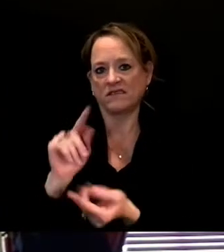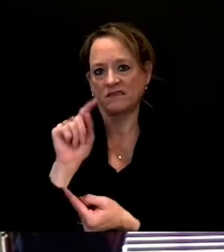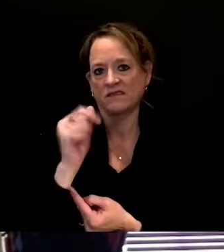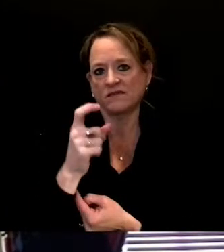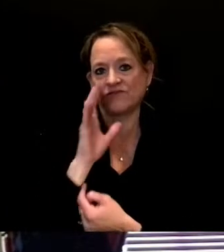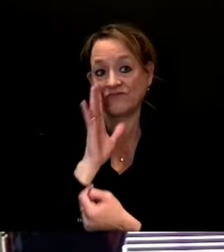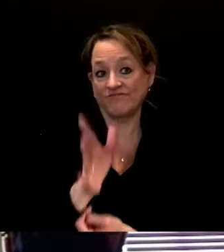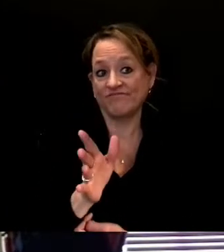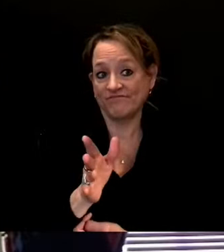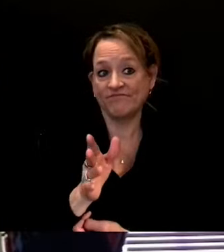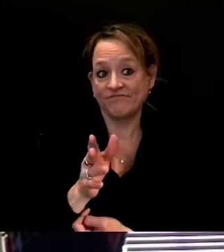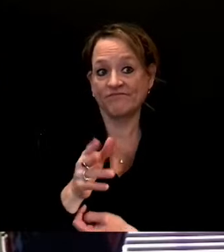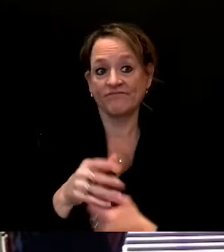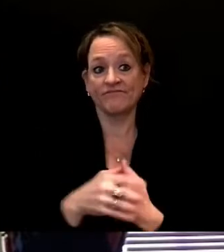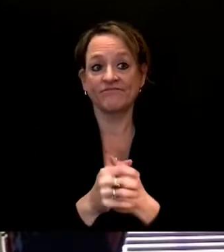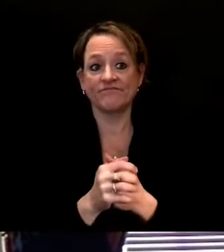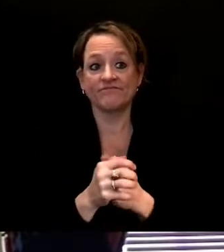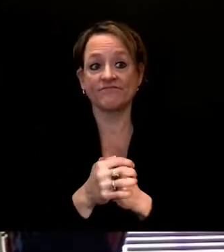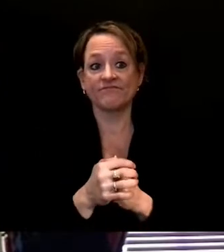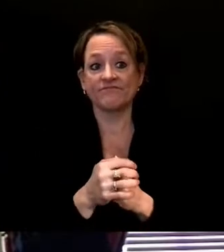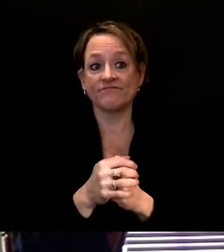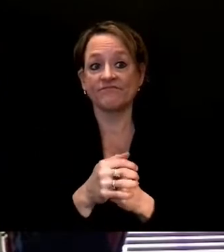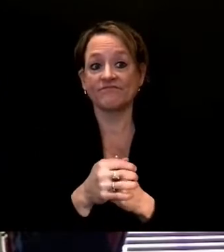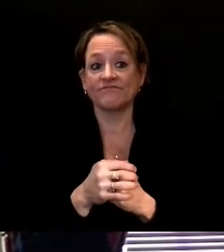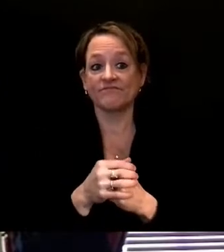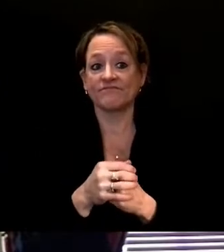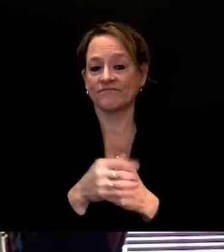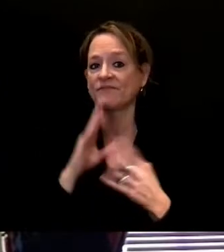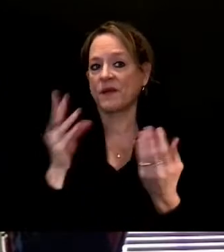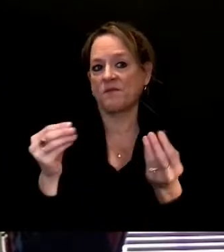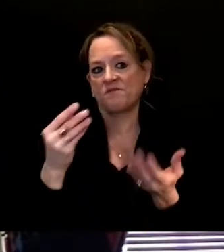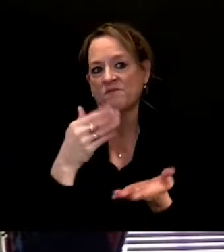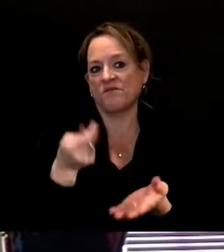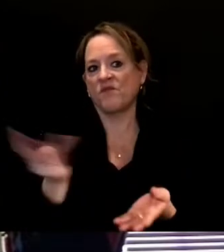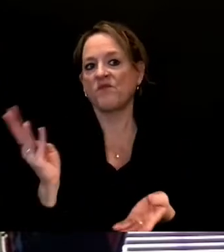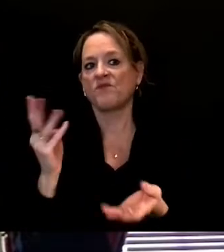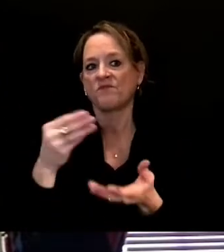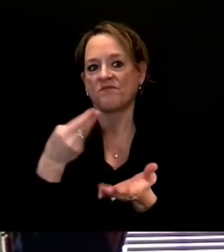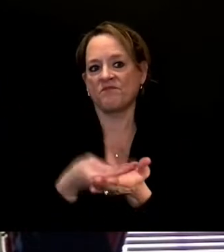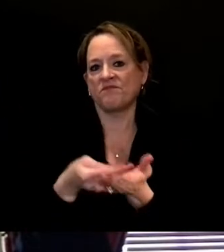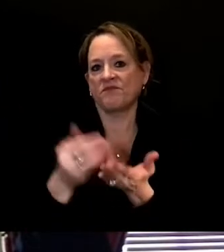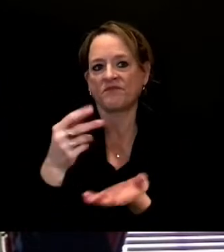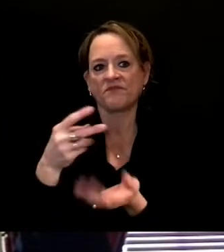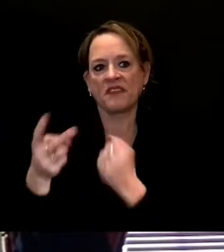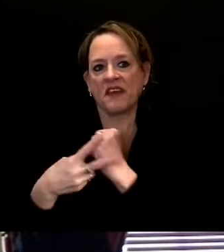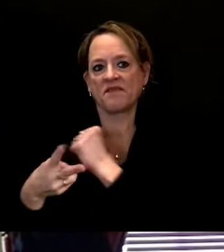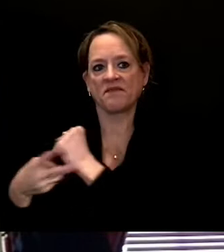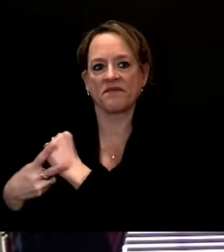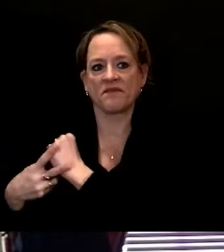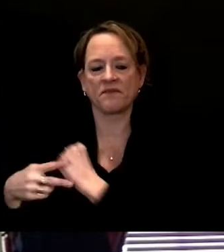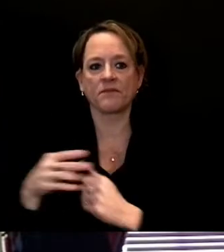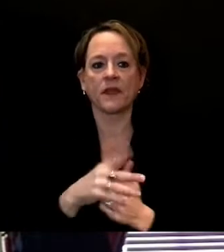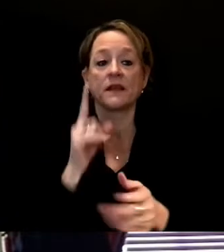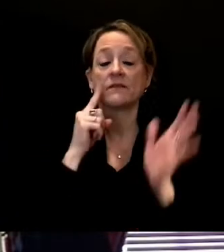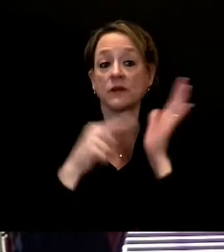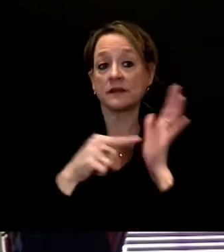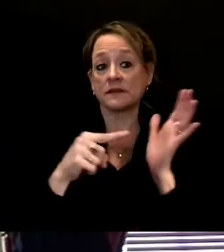paychecks. Just to give you an idea of what you'll see over the year, a single filer making $50,000 will